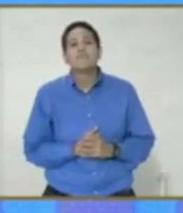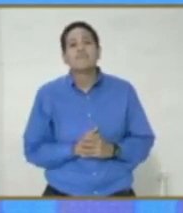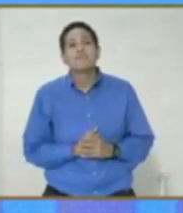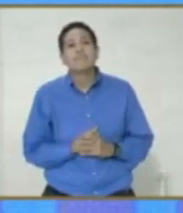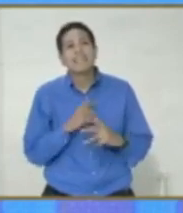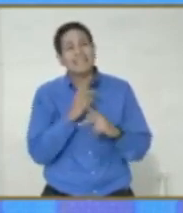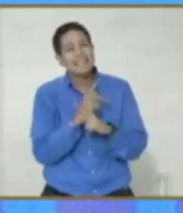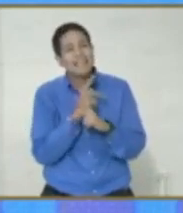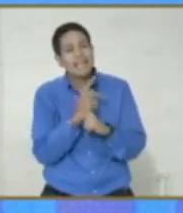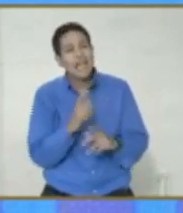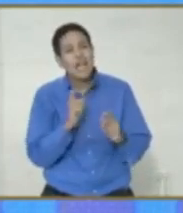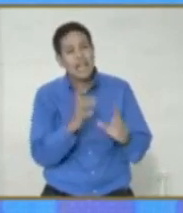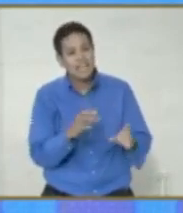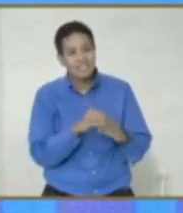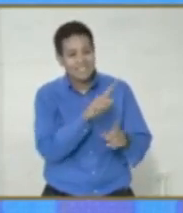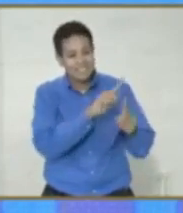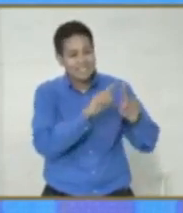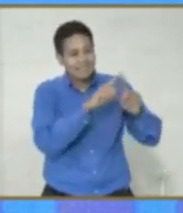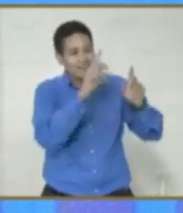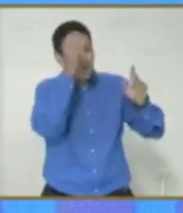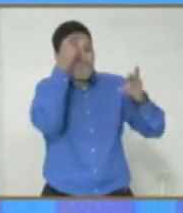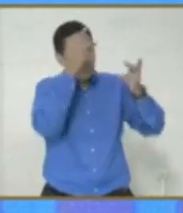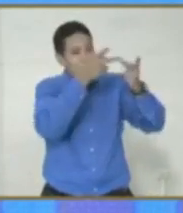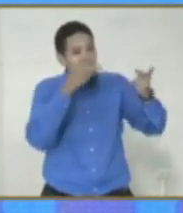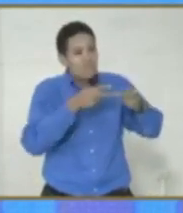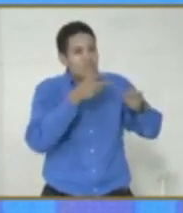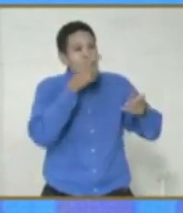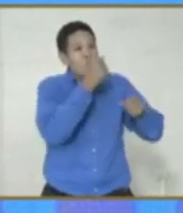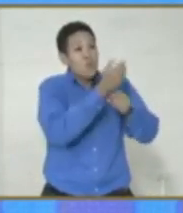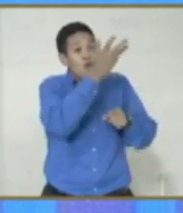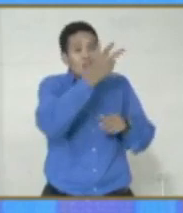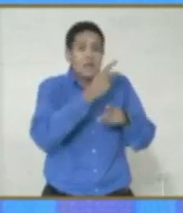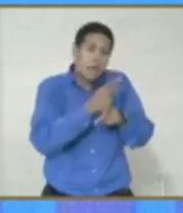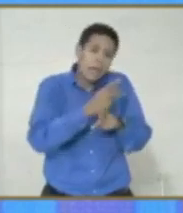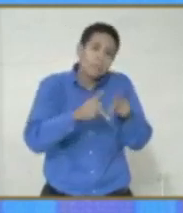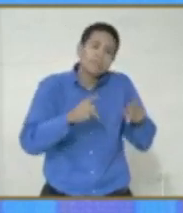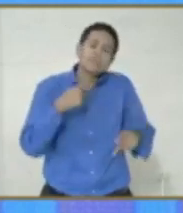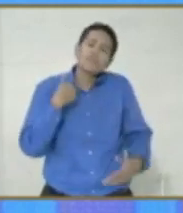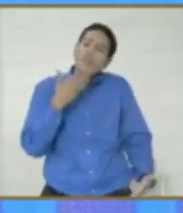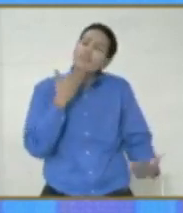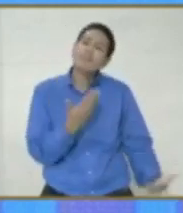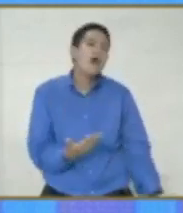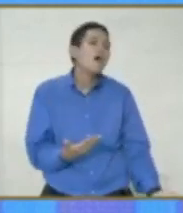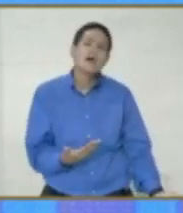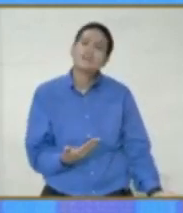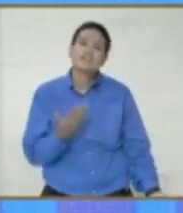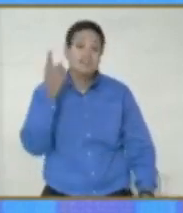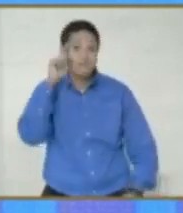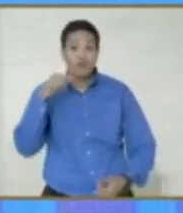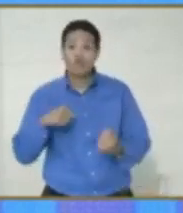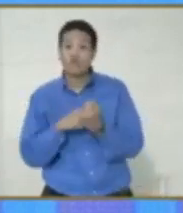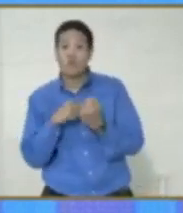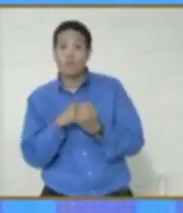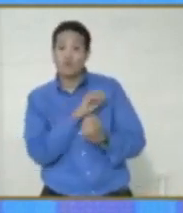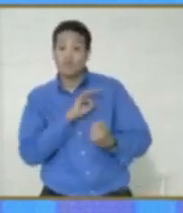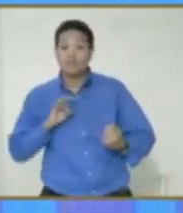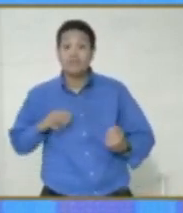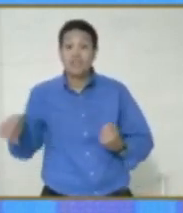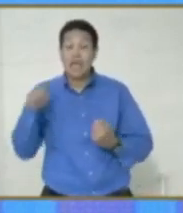caregivers within these institutions for the work that they have been doing and for the support staff of the